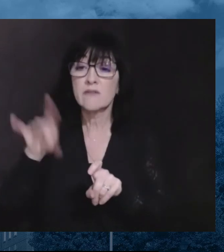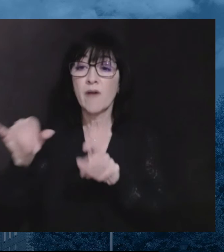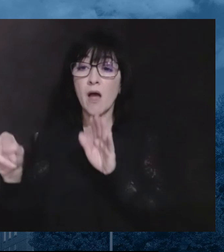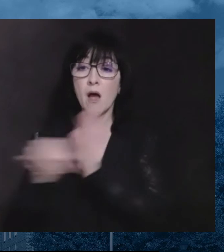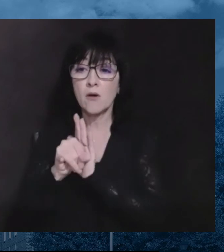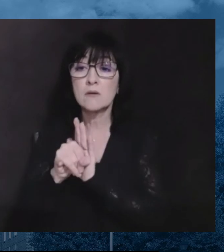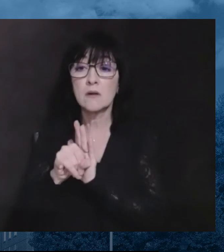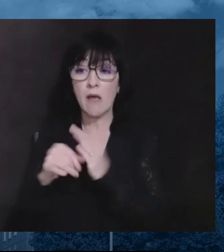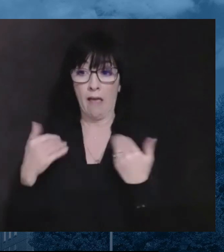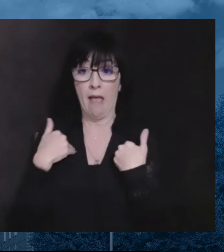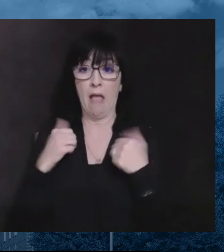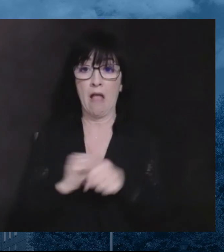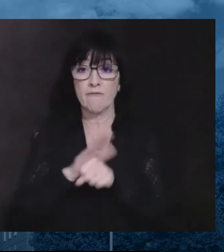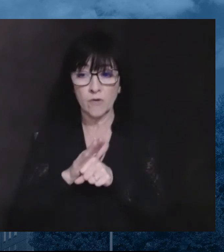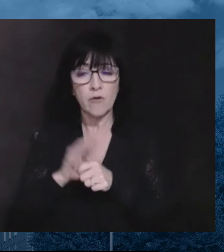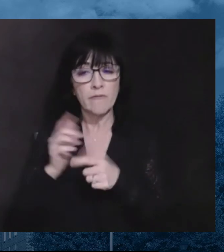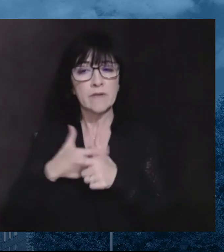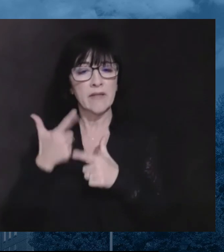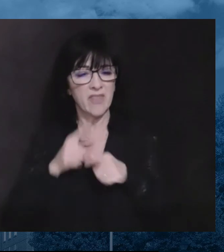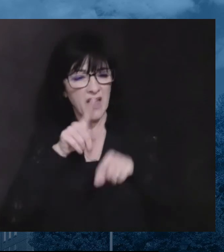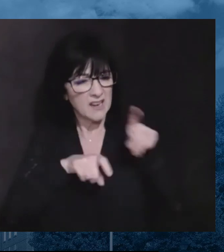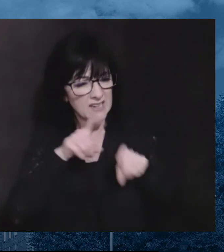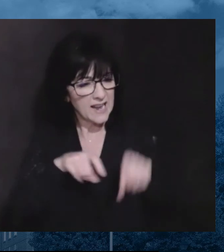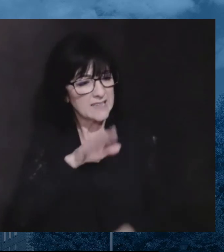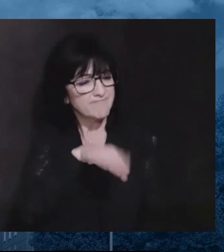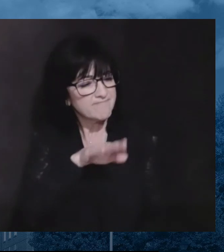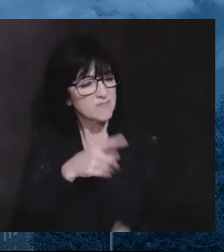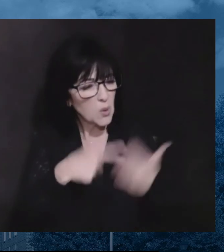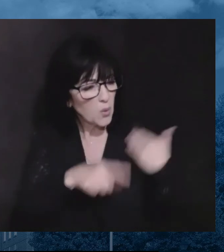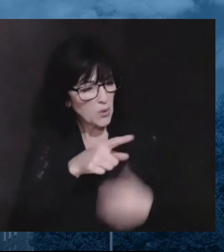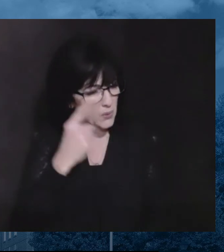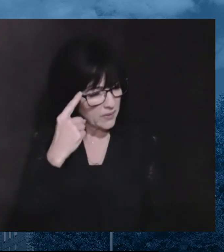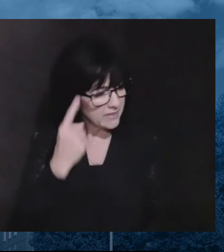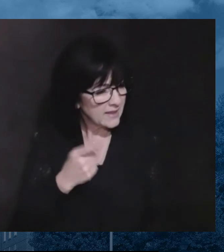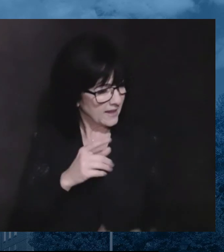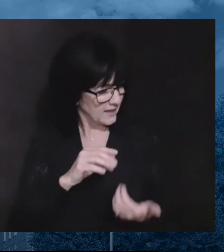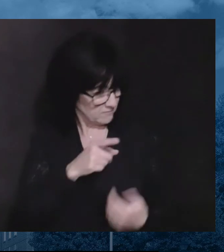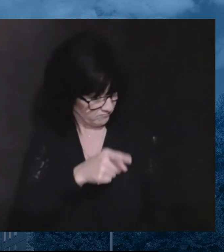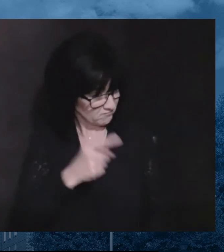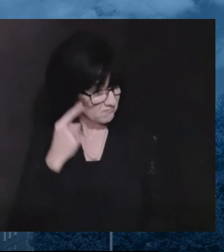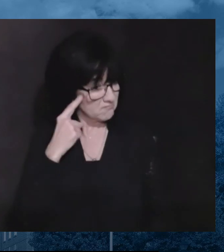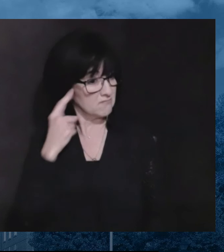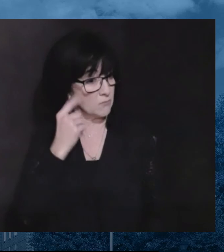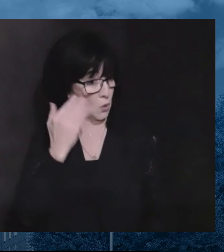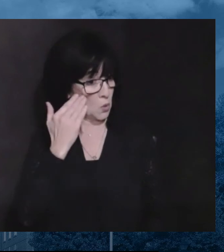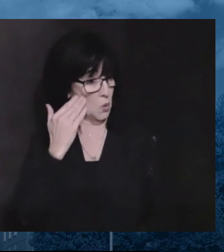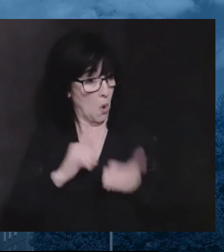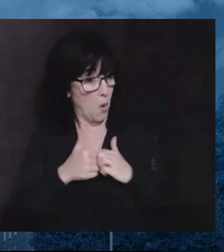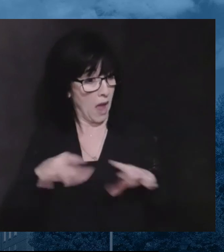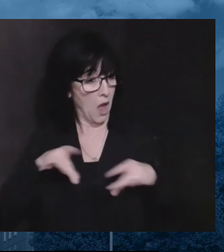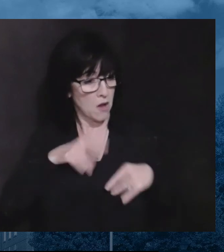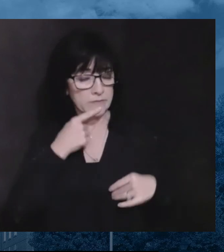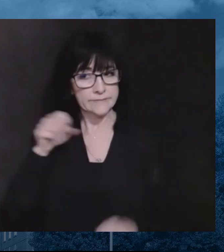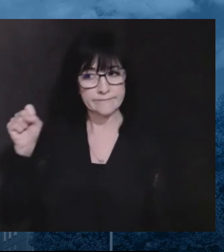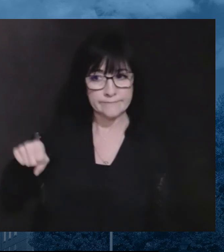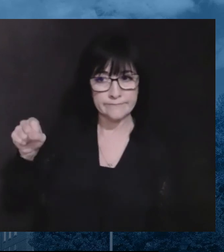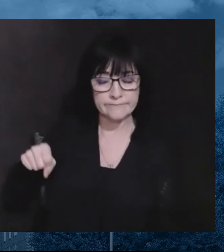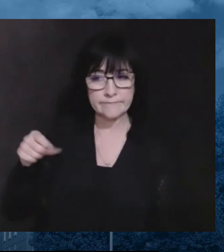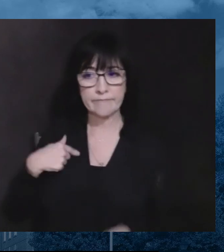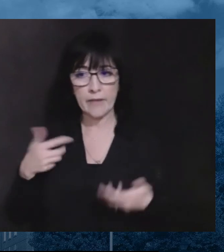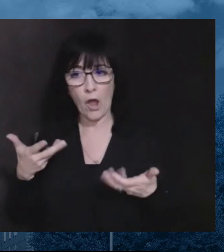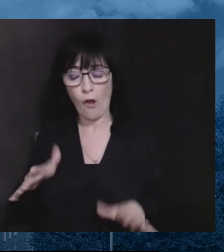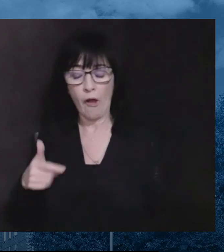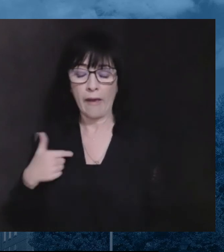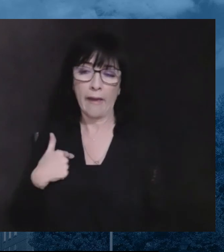last several days, where you might have caught the virus and who were you in contact with, and all of